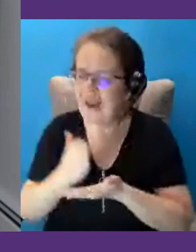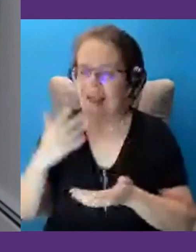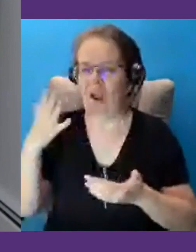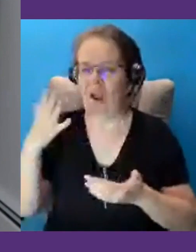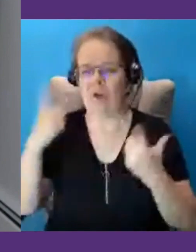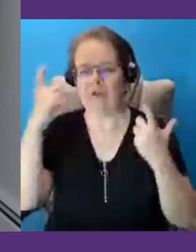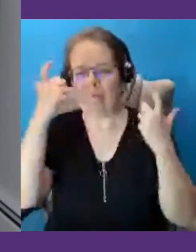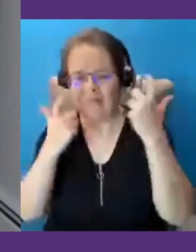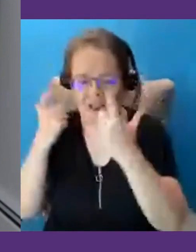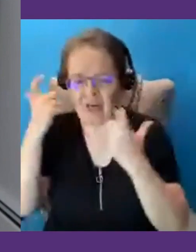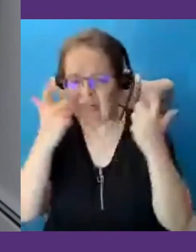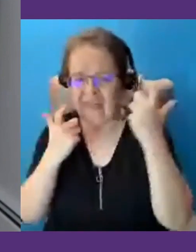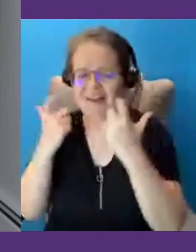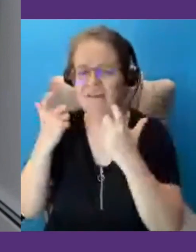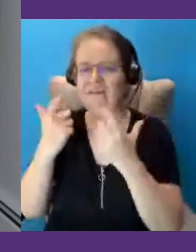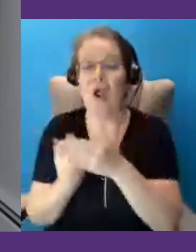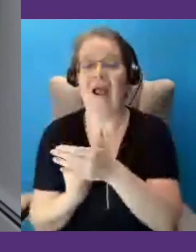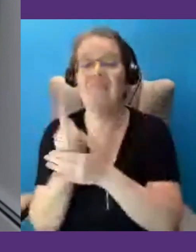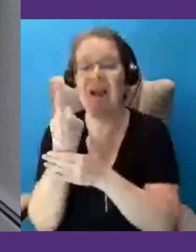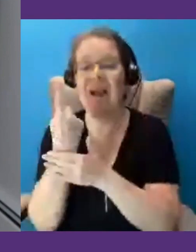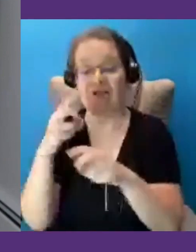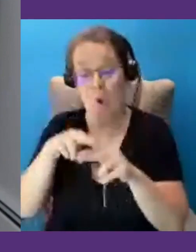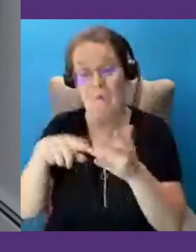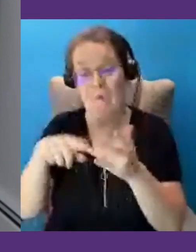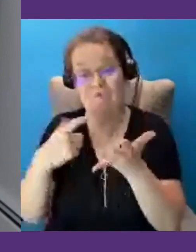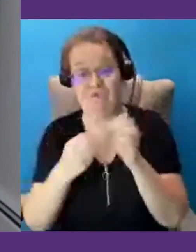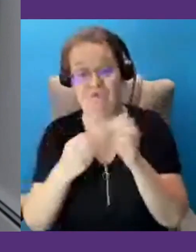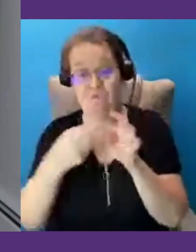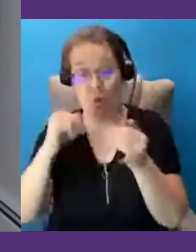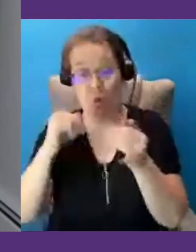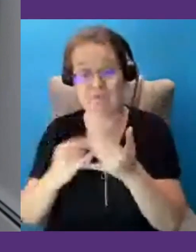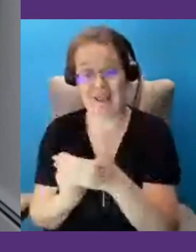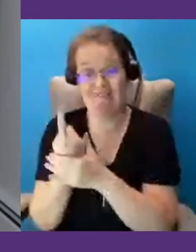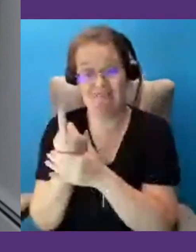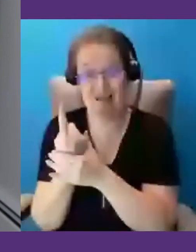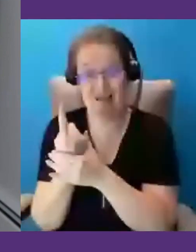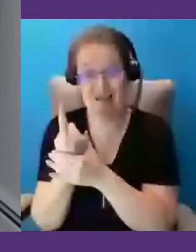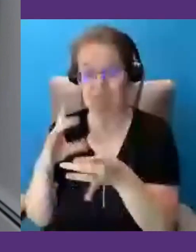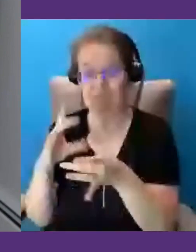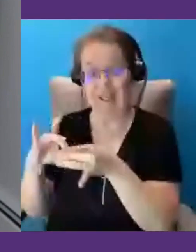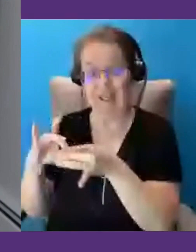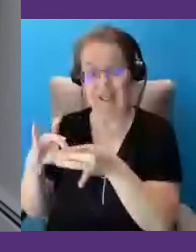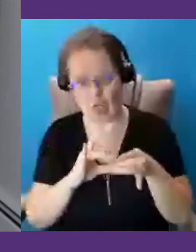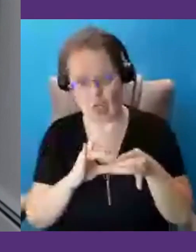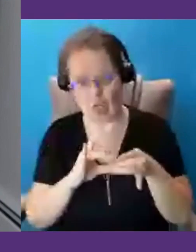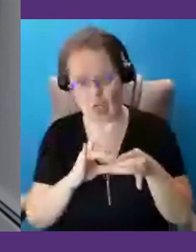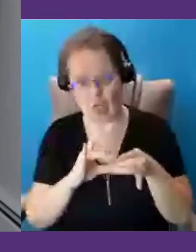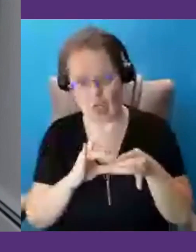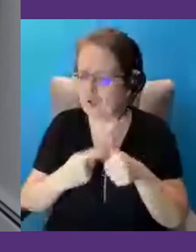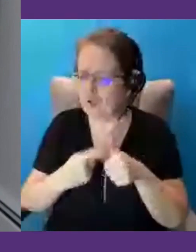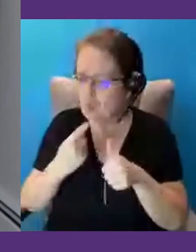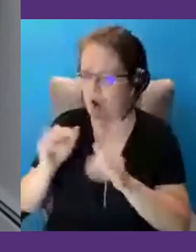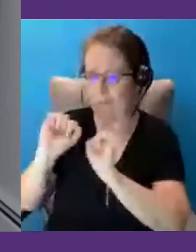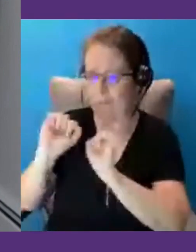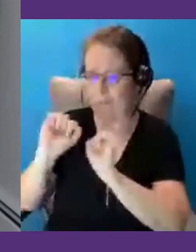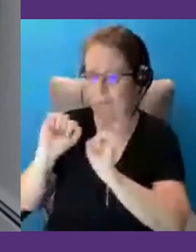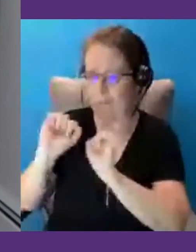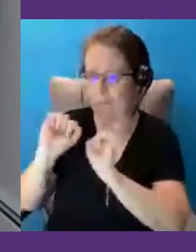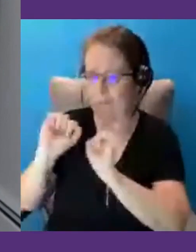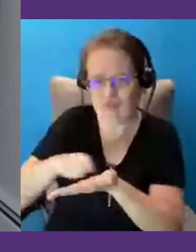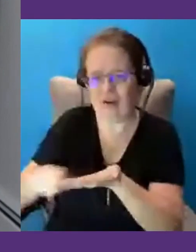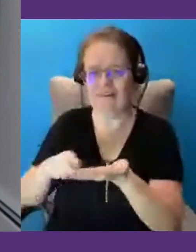an event, a Forbes event around the disability economy in terms of what you write about, but thinking